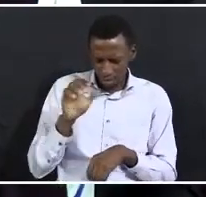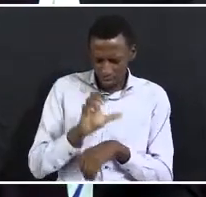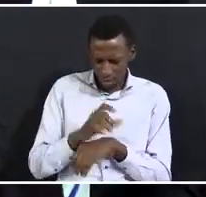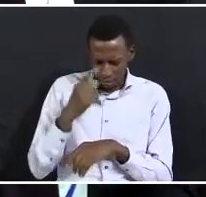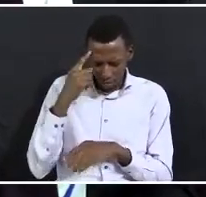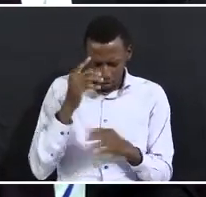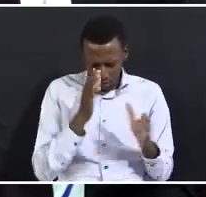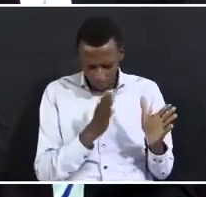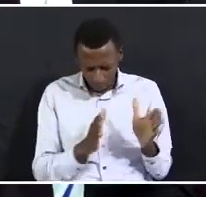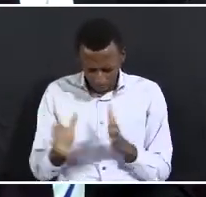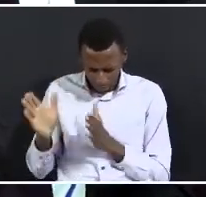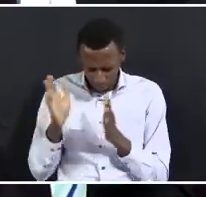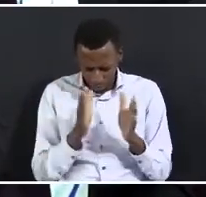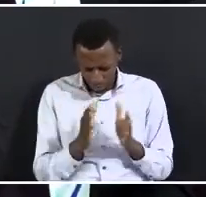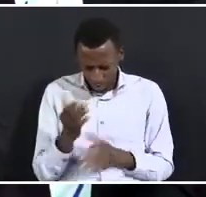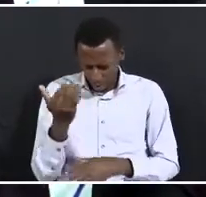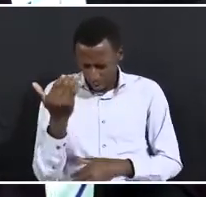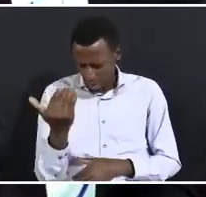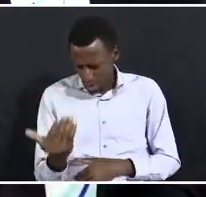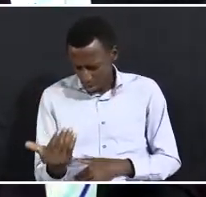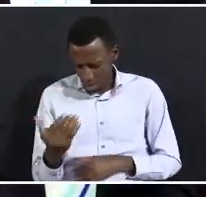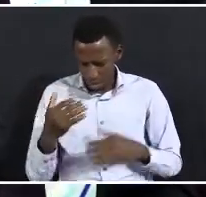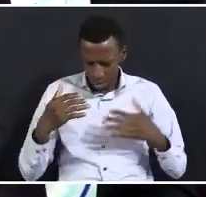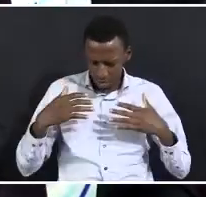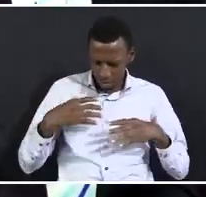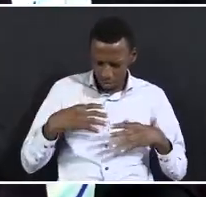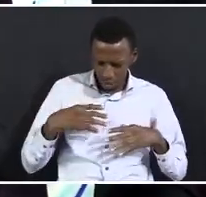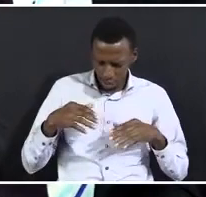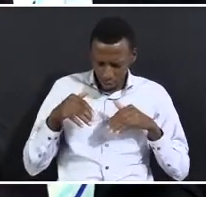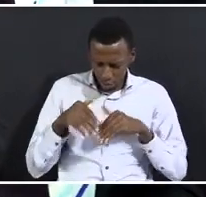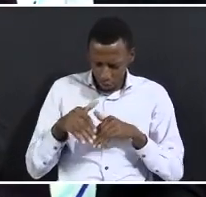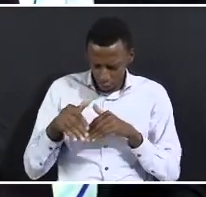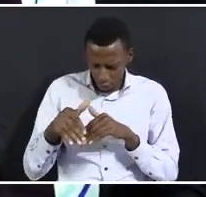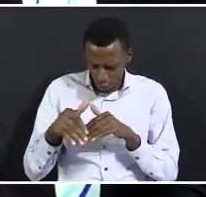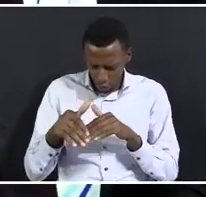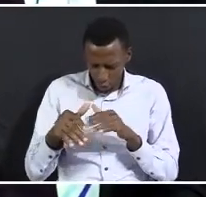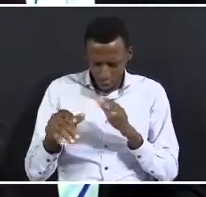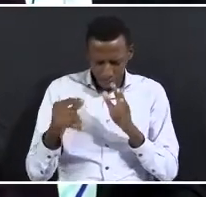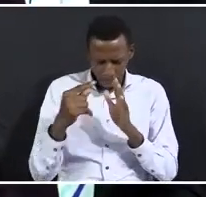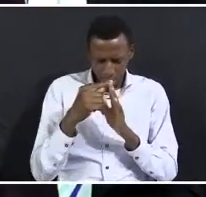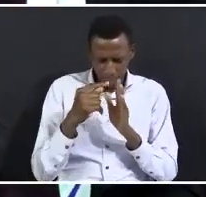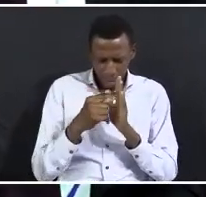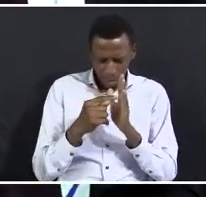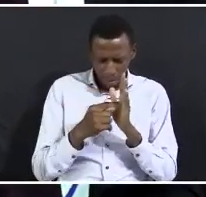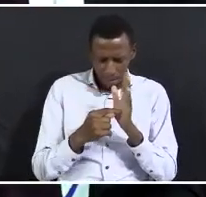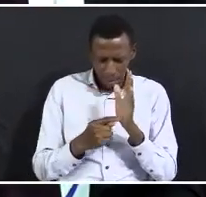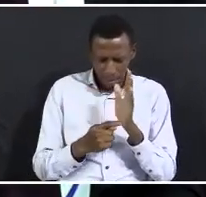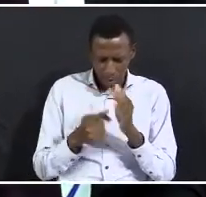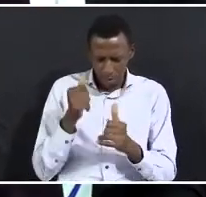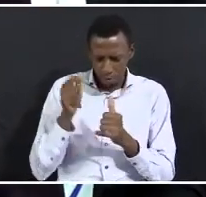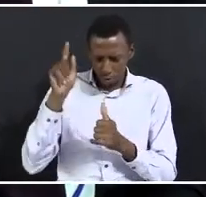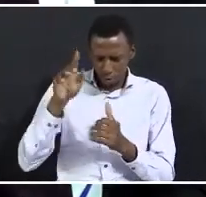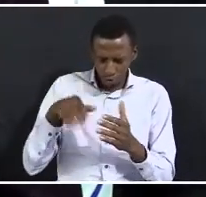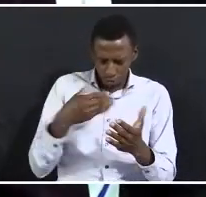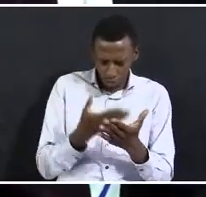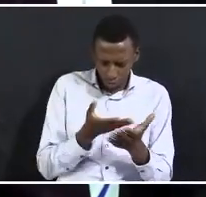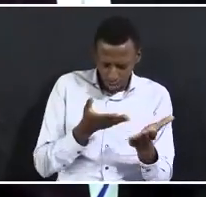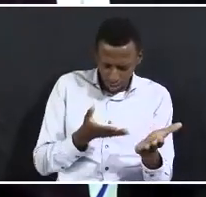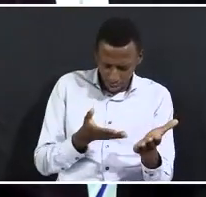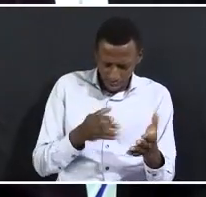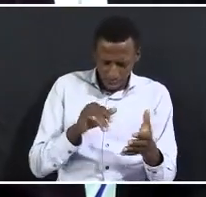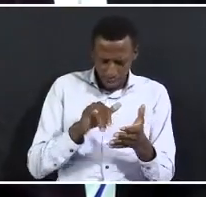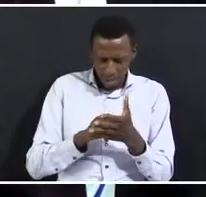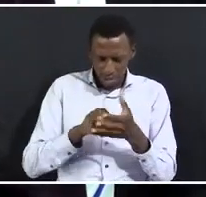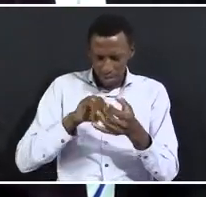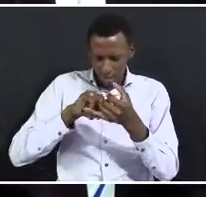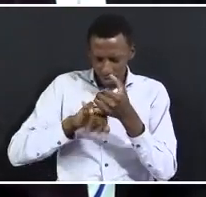people to follow the statutes that you laid down, that marriage is